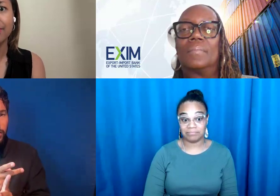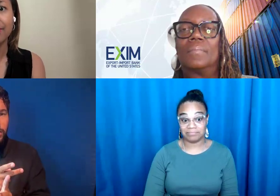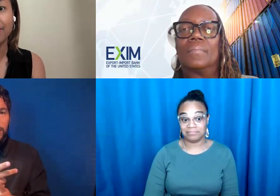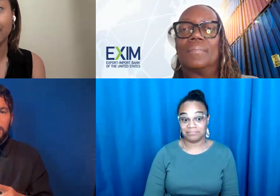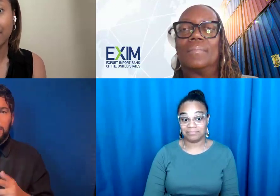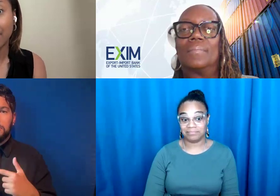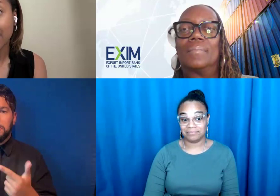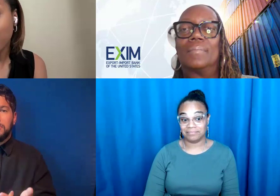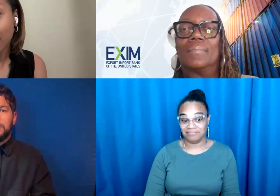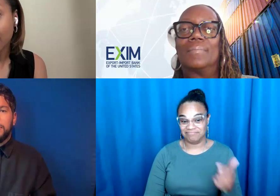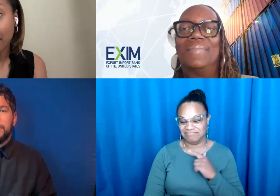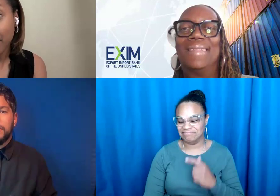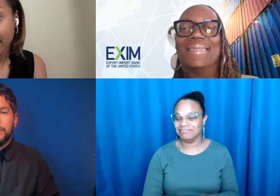like,